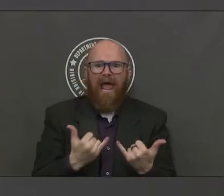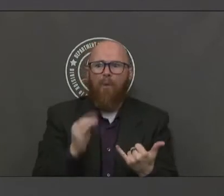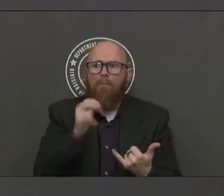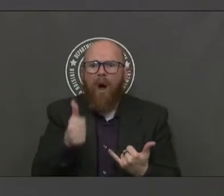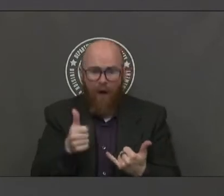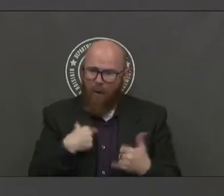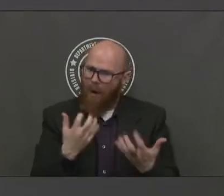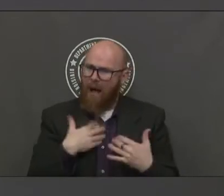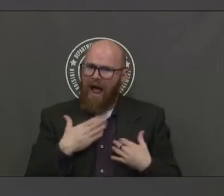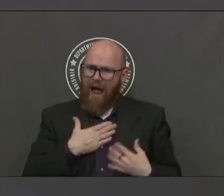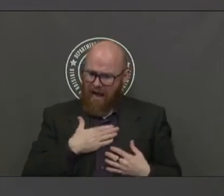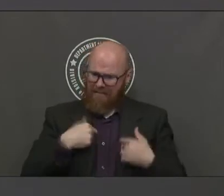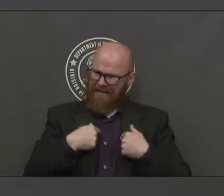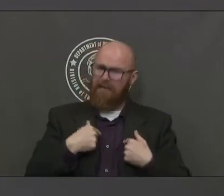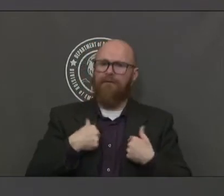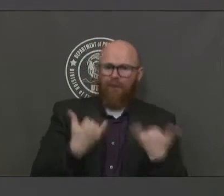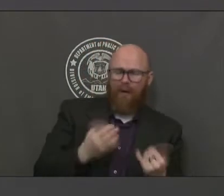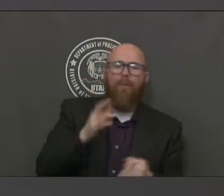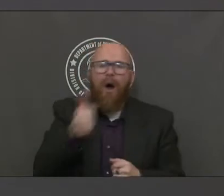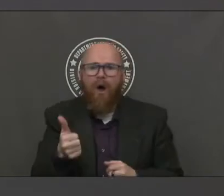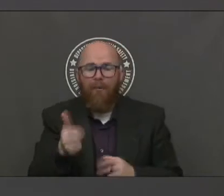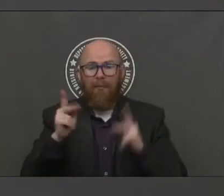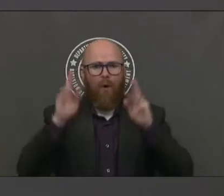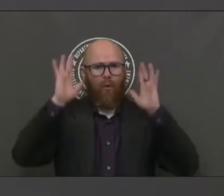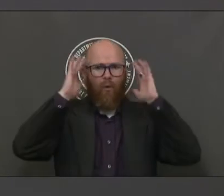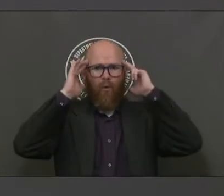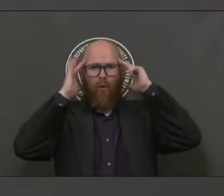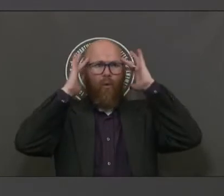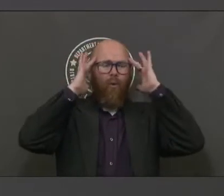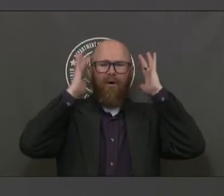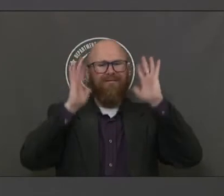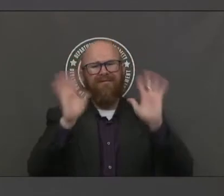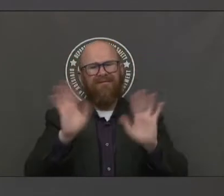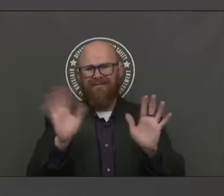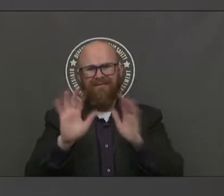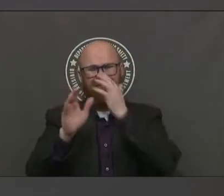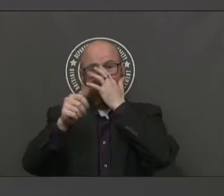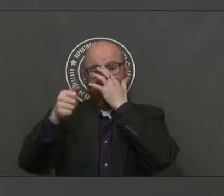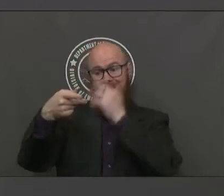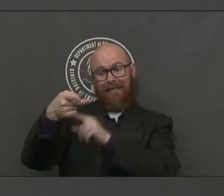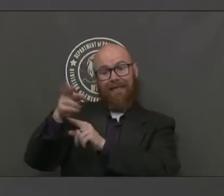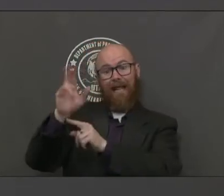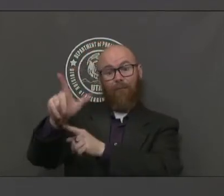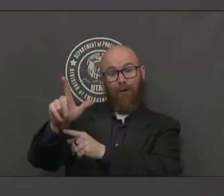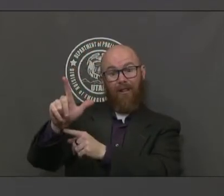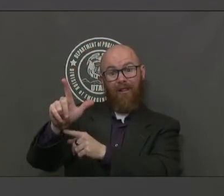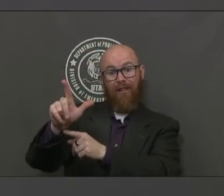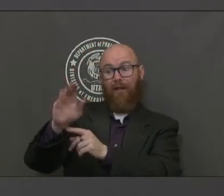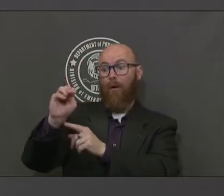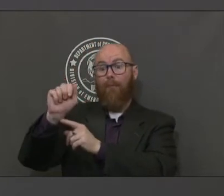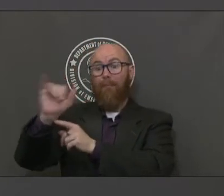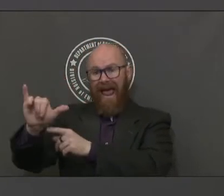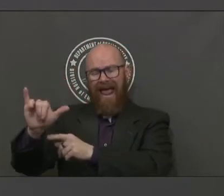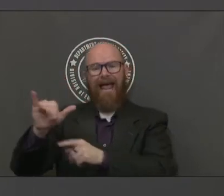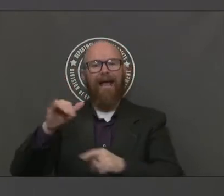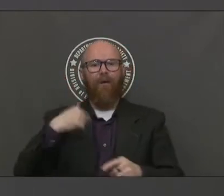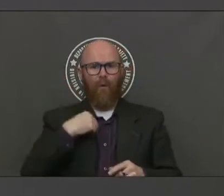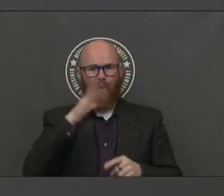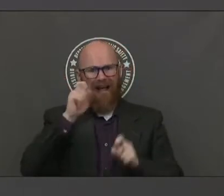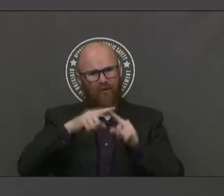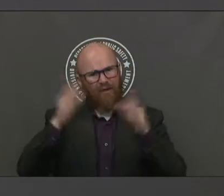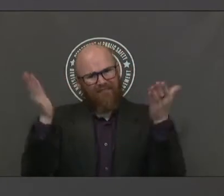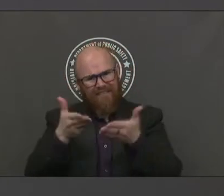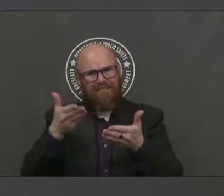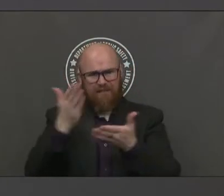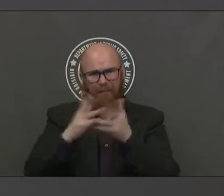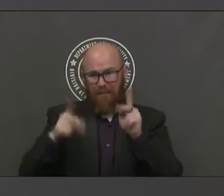this when we're going to have to, starting into April and May, our biggest concern is going to be vaccine hesitancy. Like, how do we convince people to